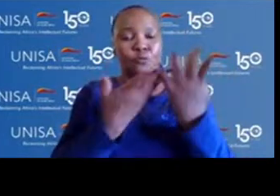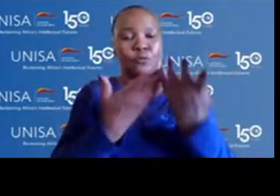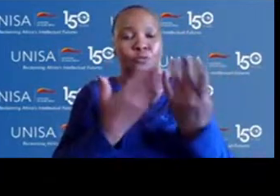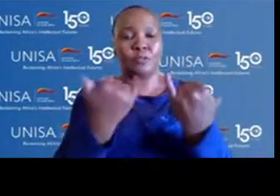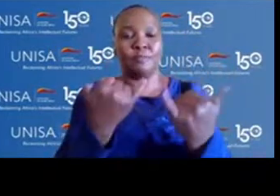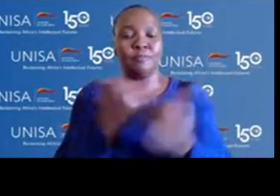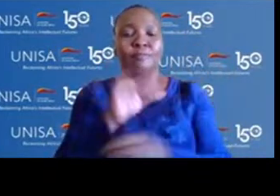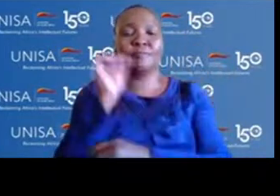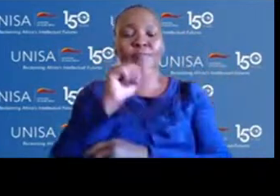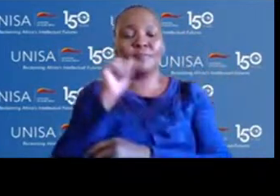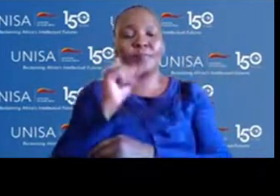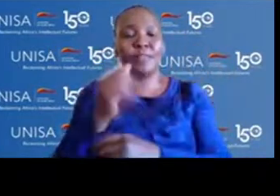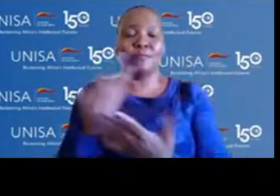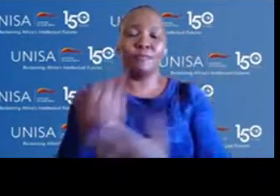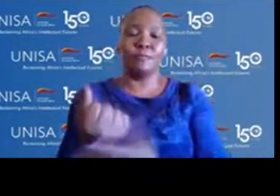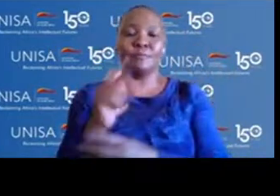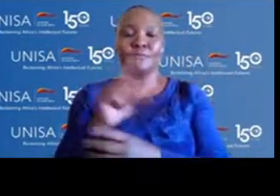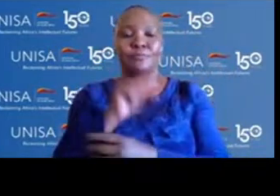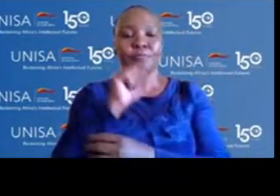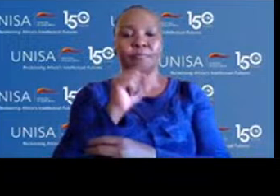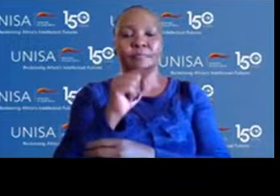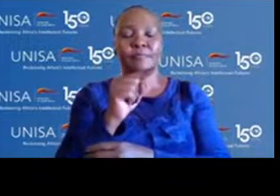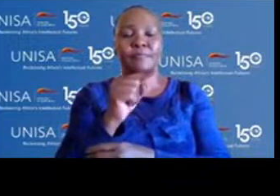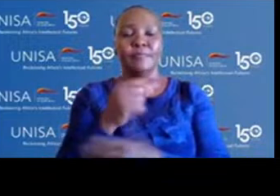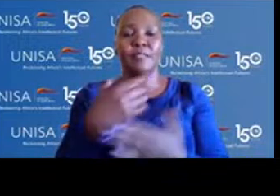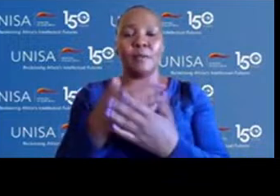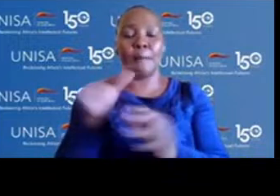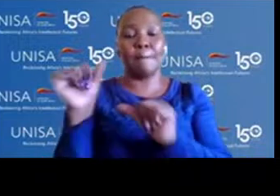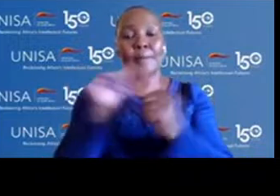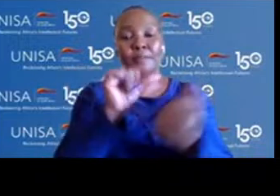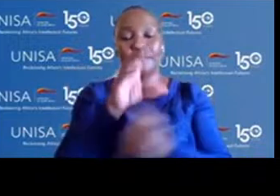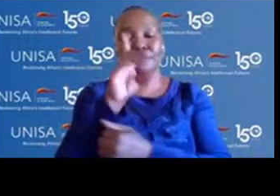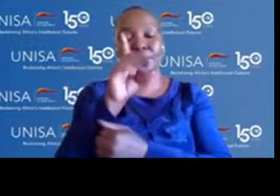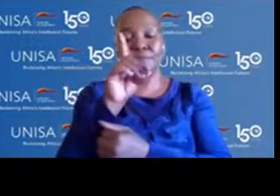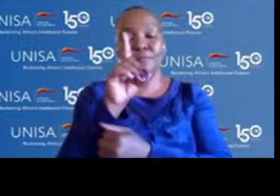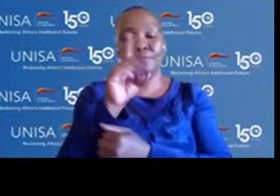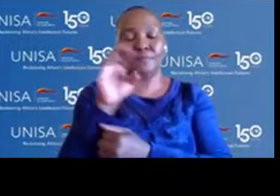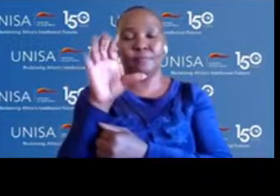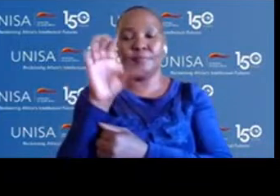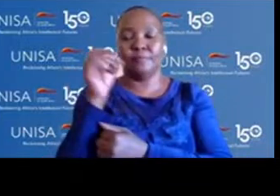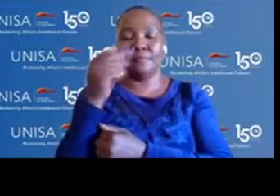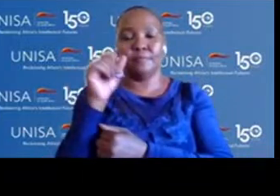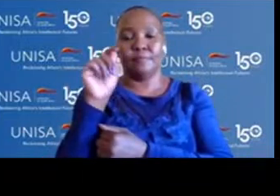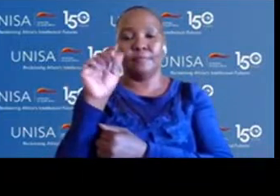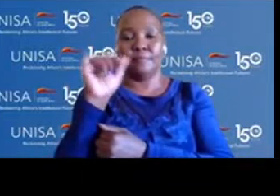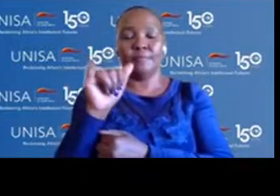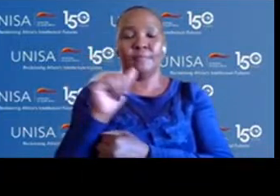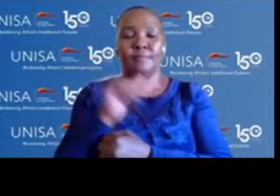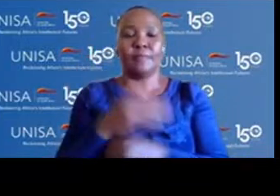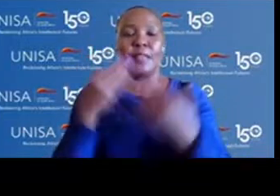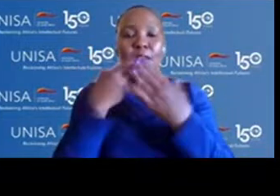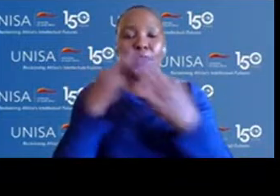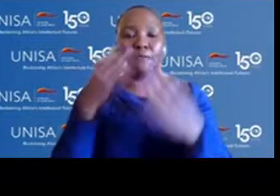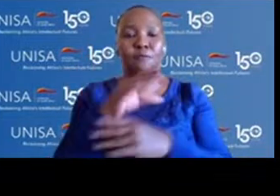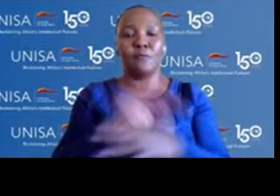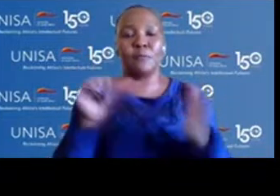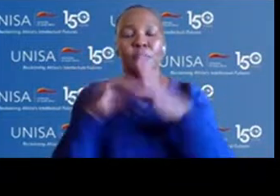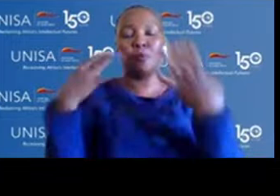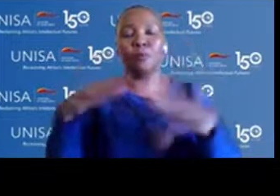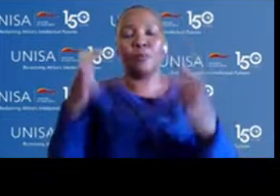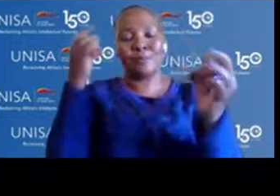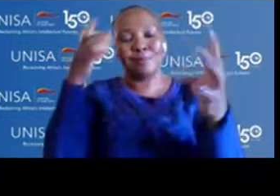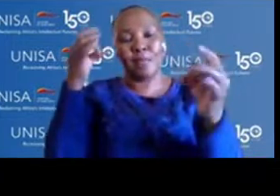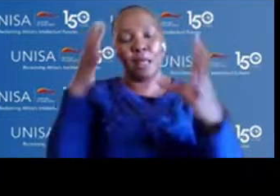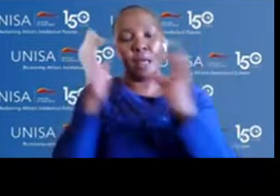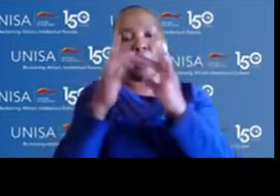yes, definitely you must have this handy. Back to you, Dr. Chetty. Thanks so much, David, for that and for those critical information in terms of contact details